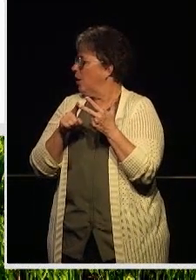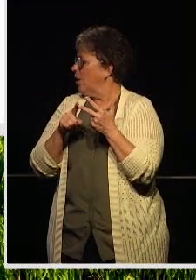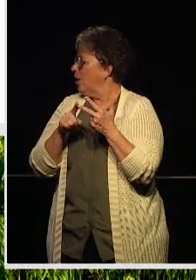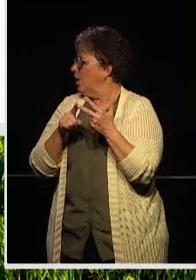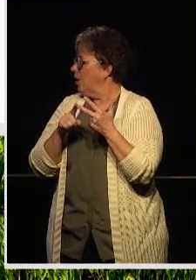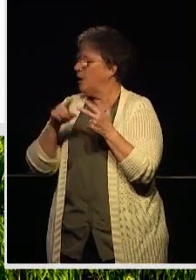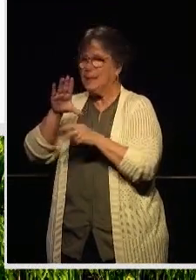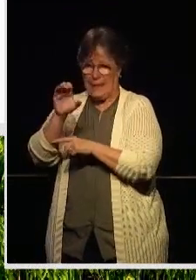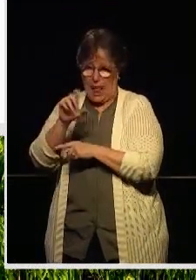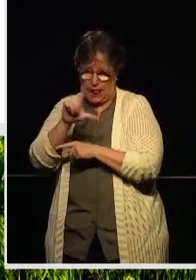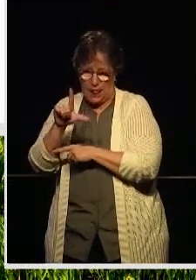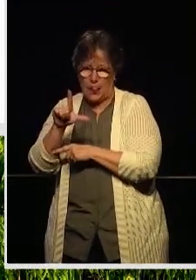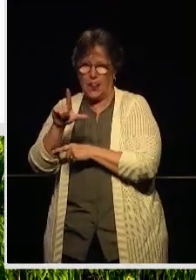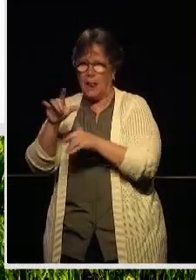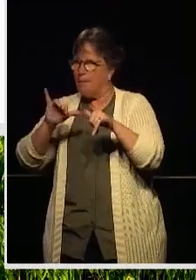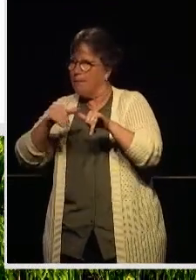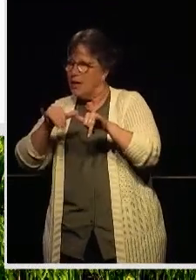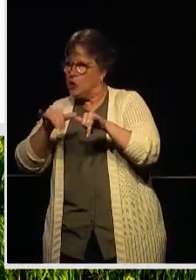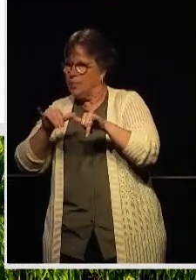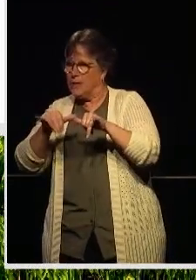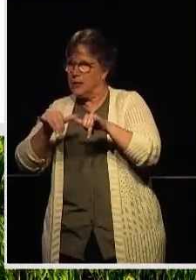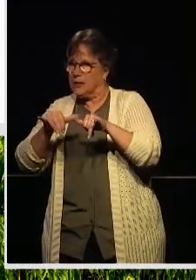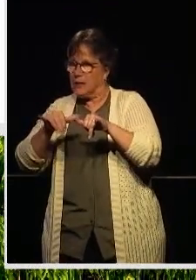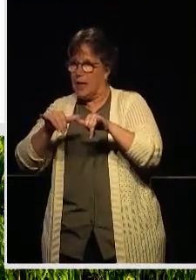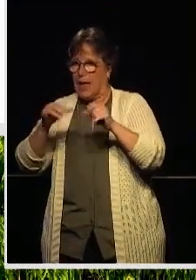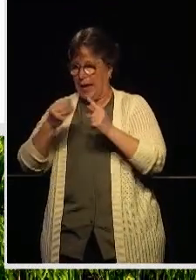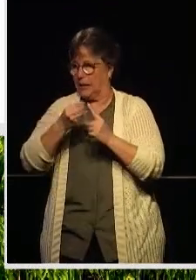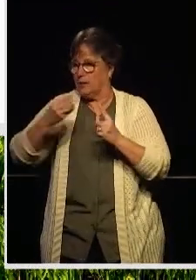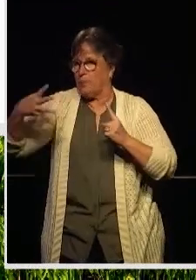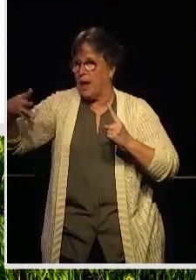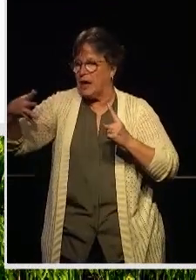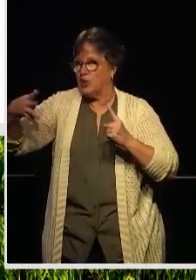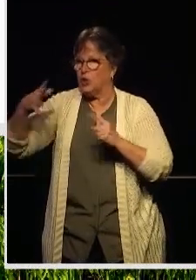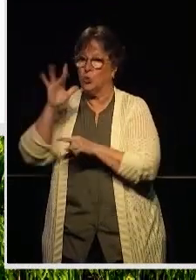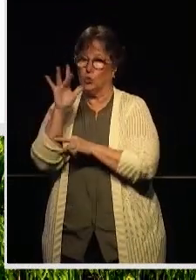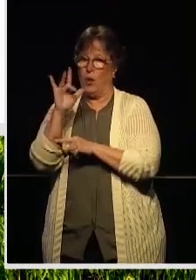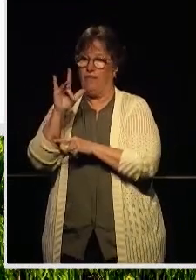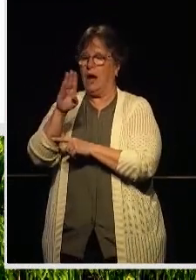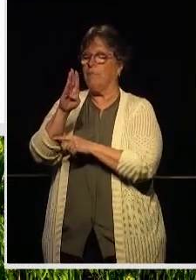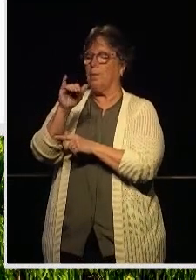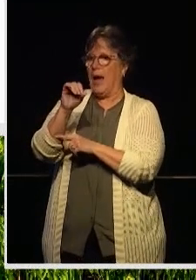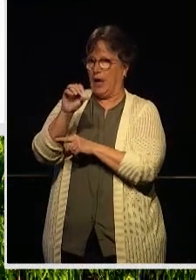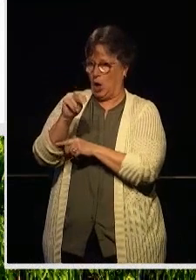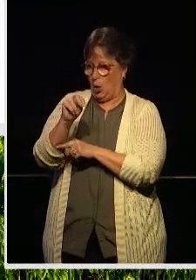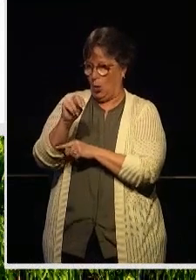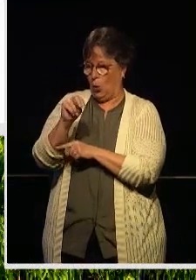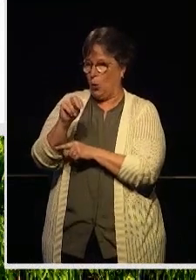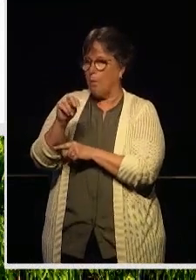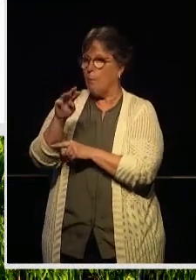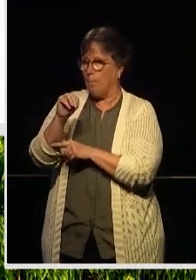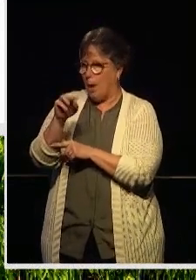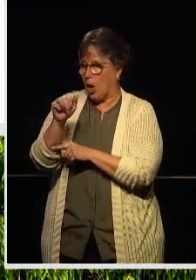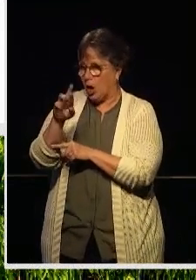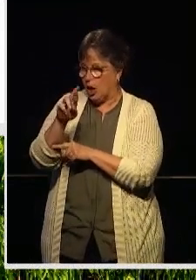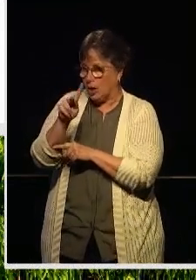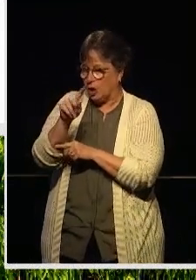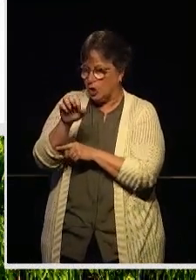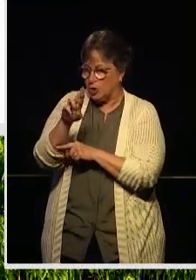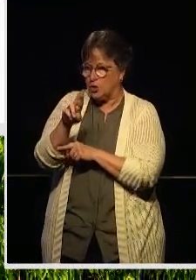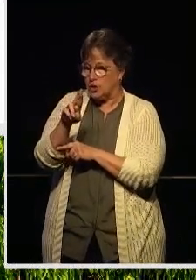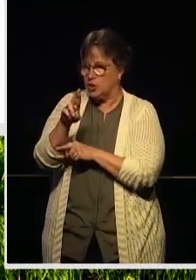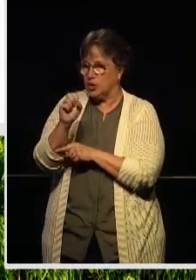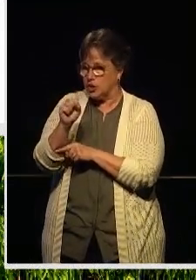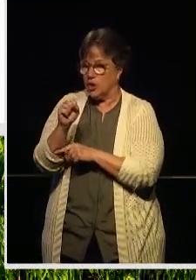cell measurements, and is expandable to 25 plus biomarkers. We have a very high